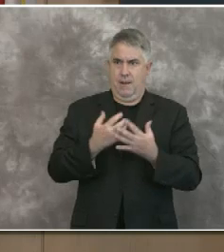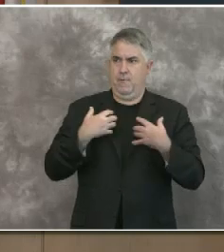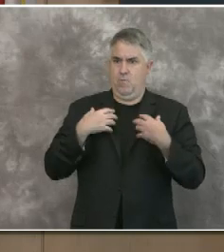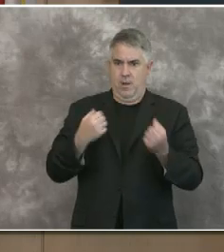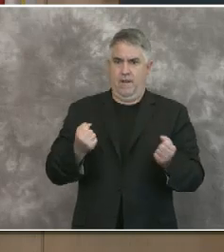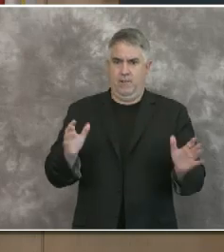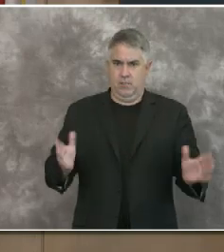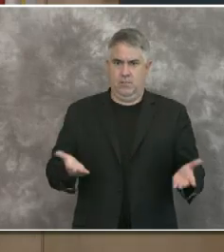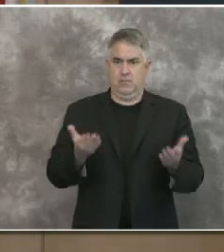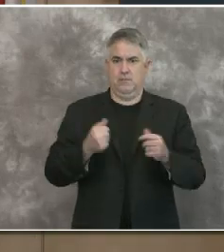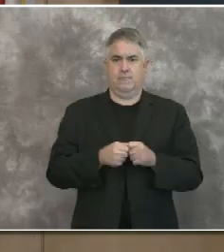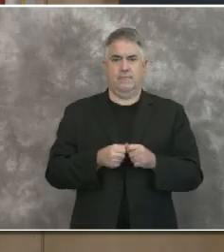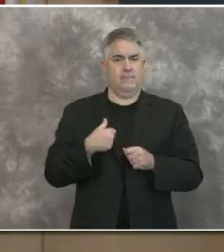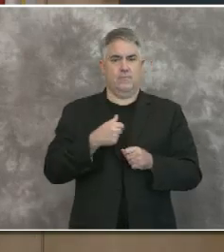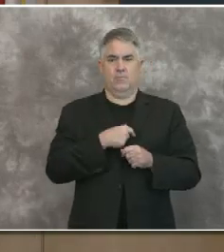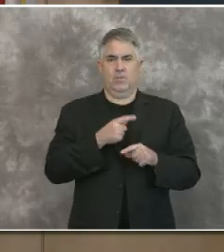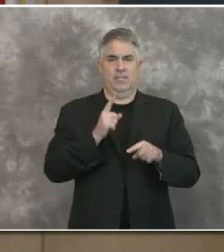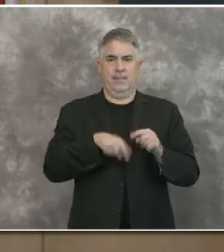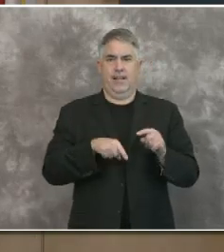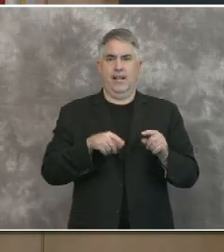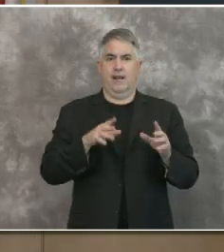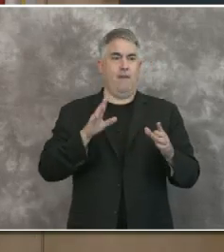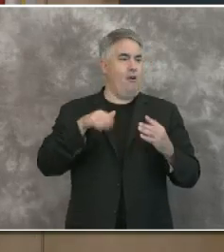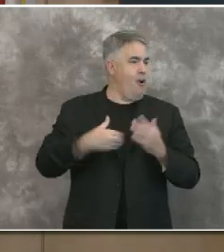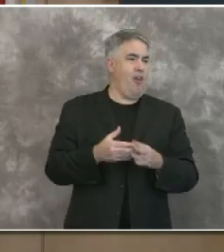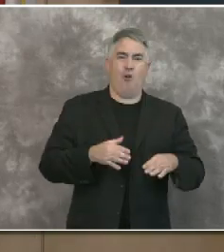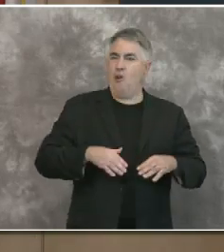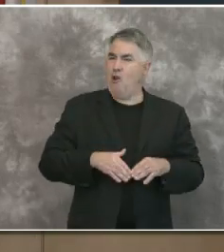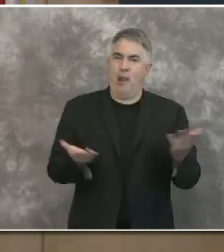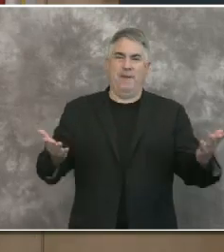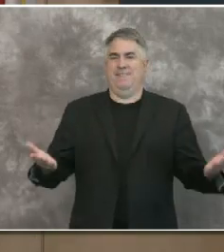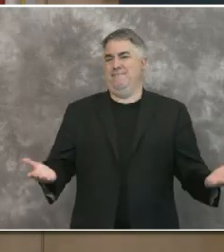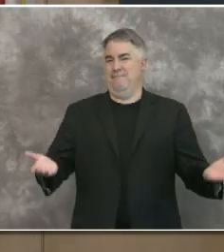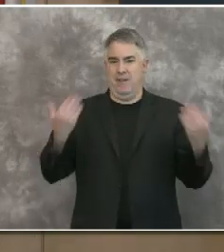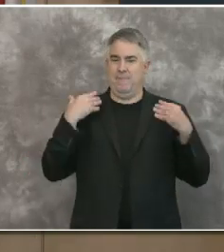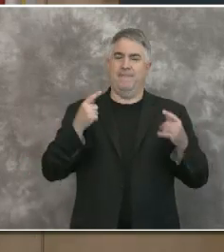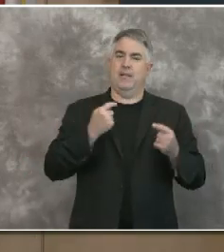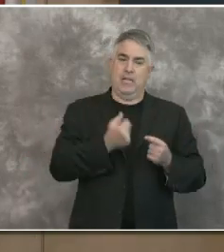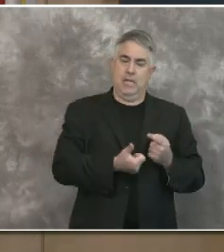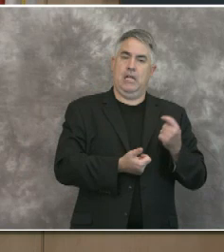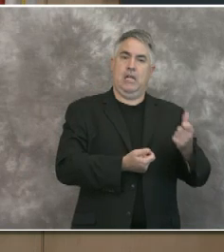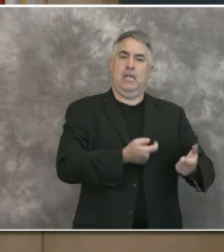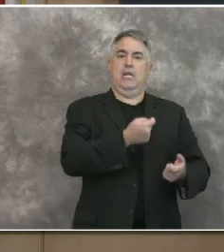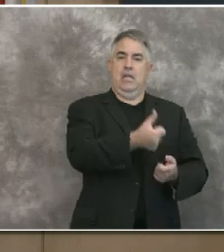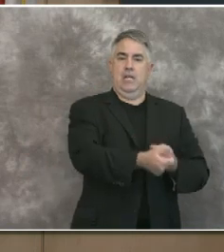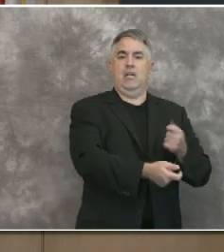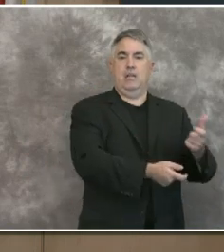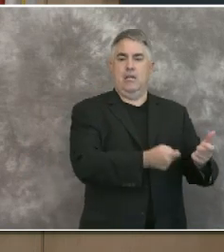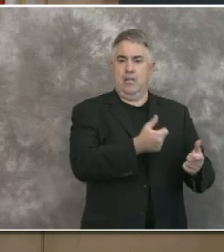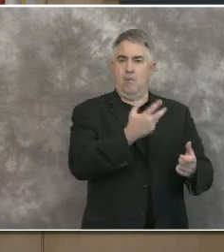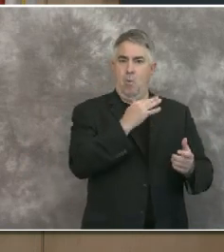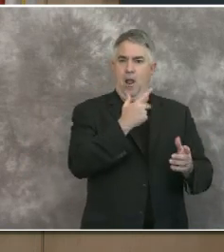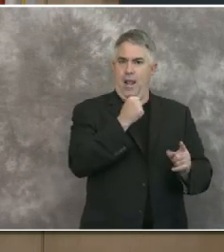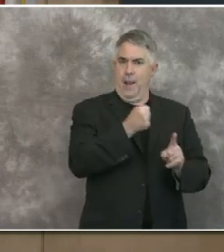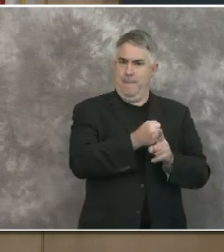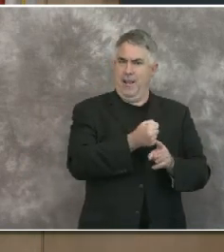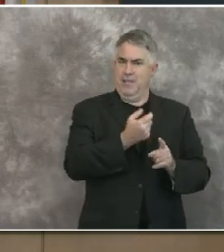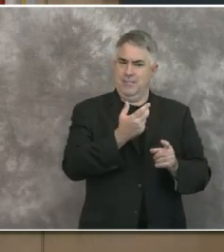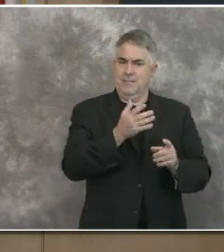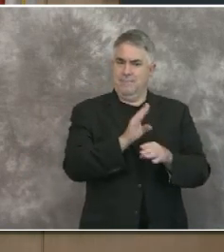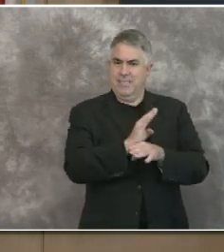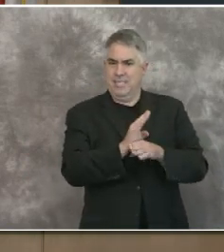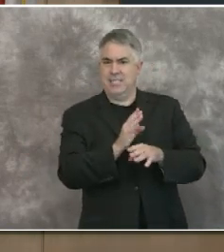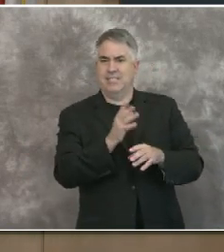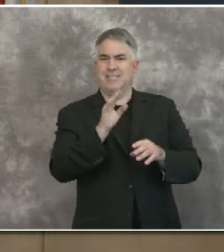do everything at one time, and we have to do it in phases and stages. And so we understand the impact on businesses, but we're asking for